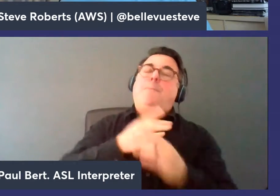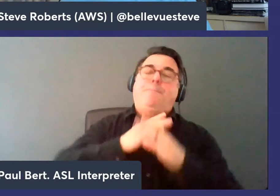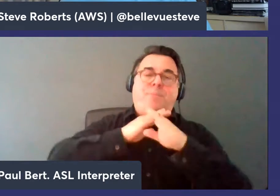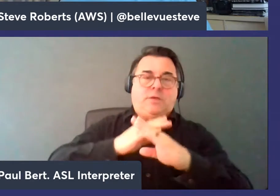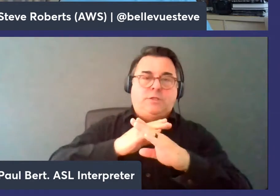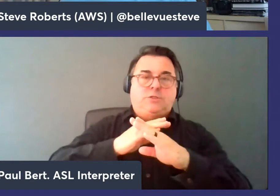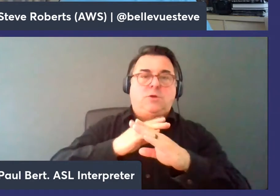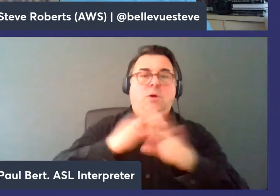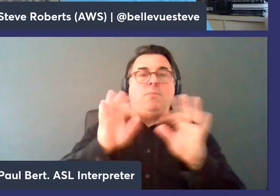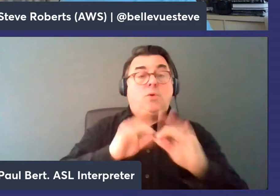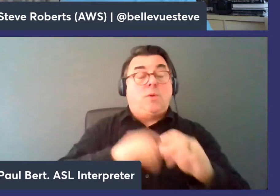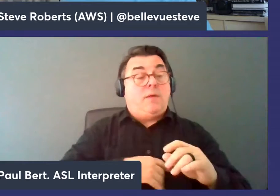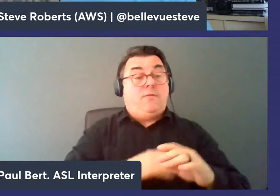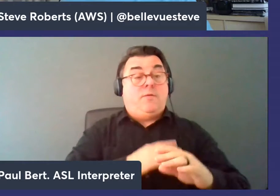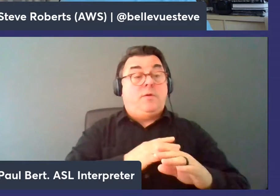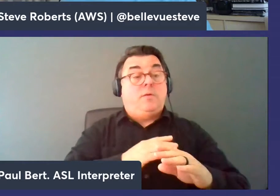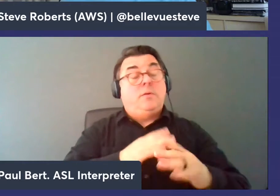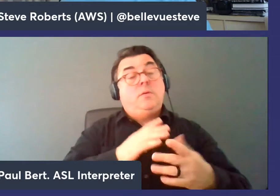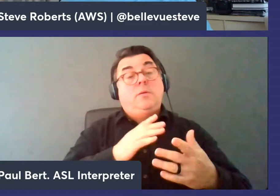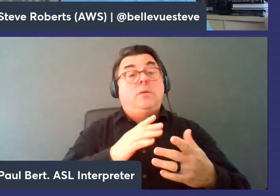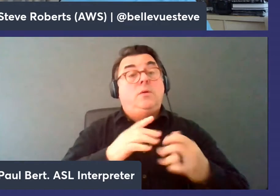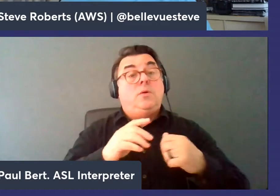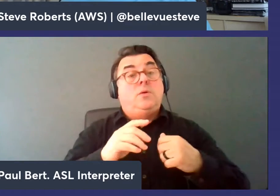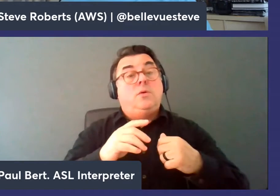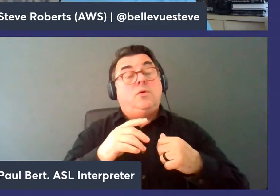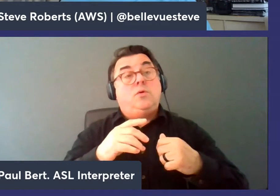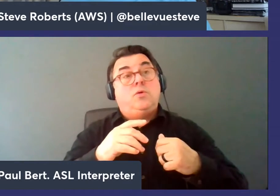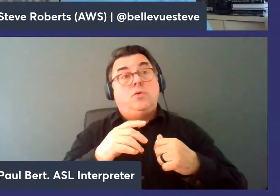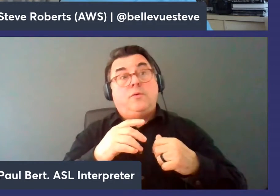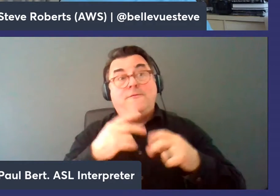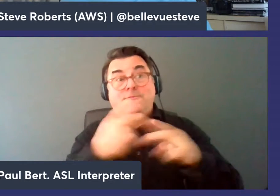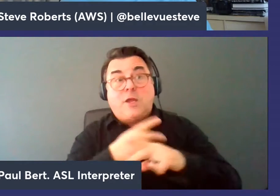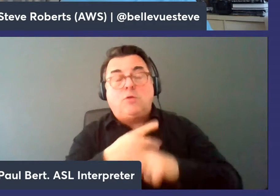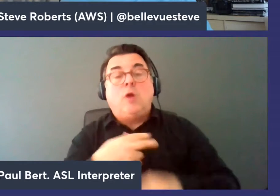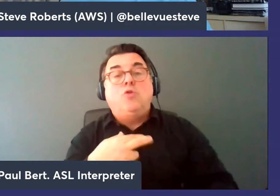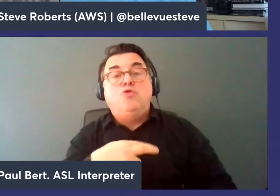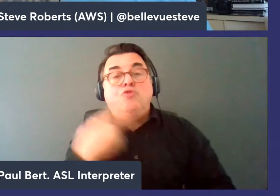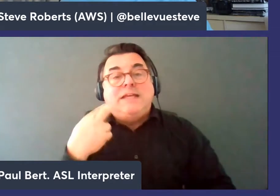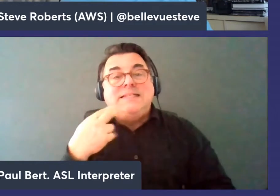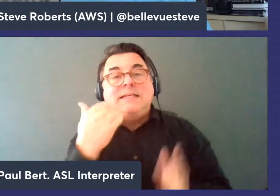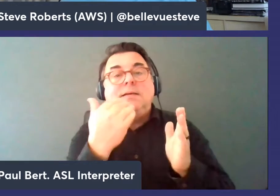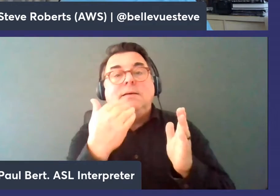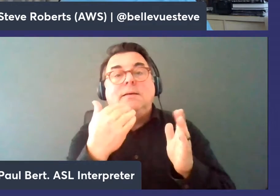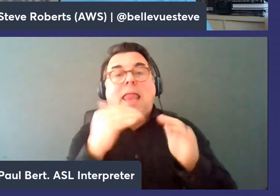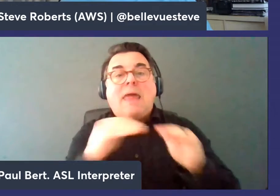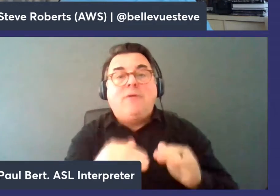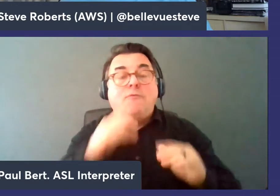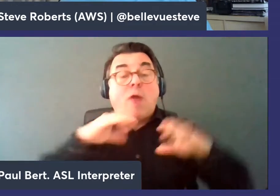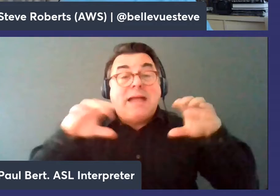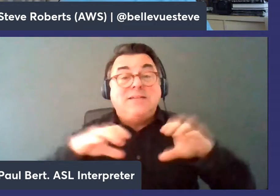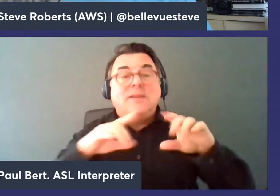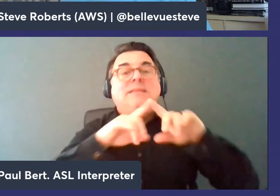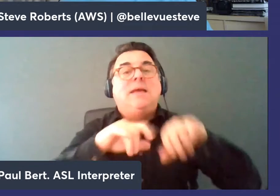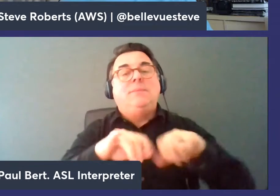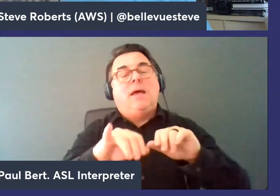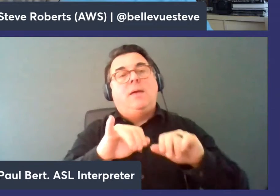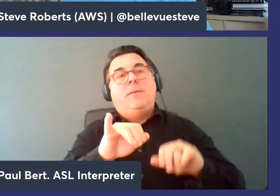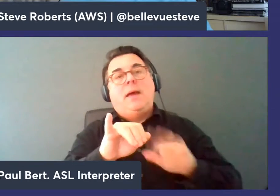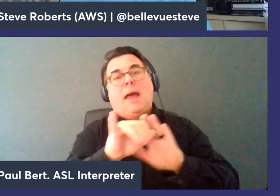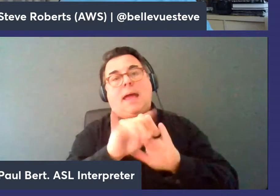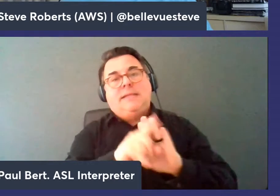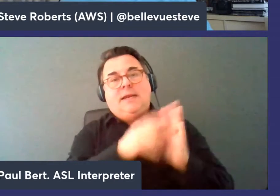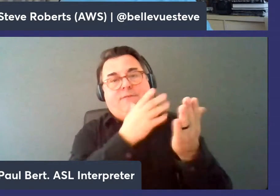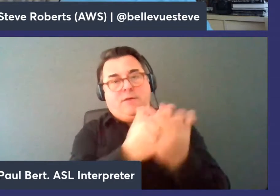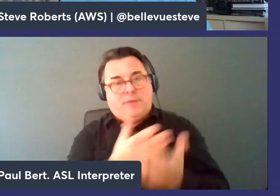have both. You want to have some sort of risk ranking of activity, and then you want to add some identity verification to make sure